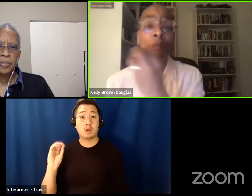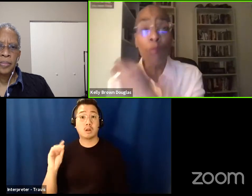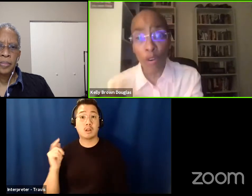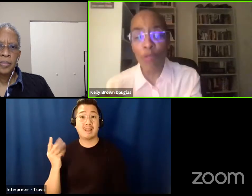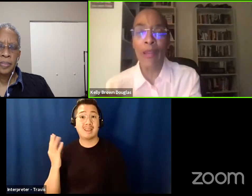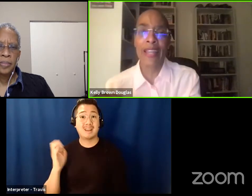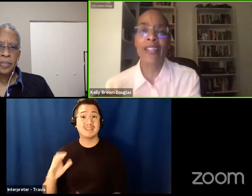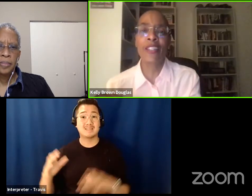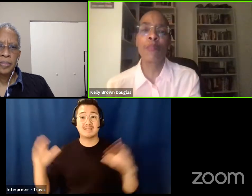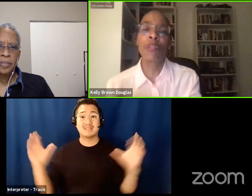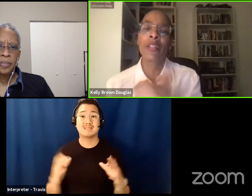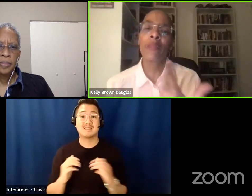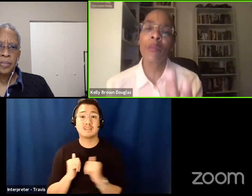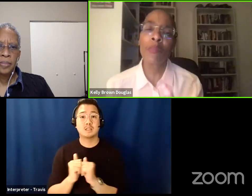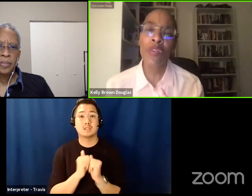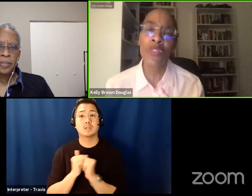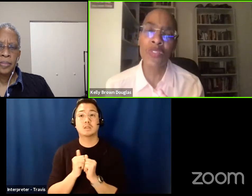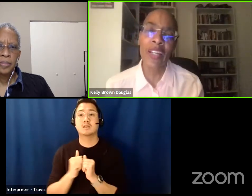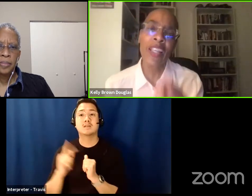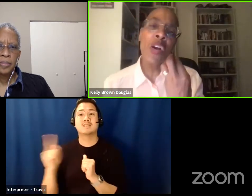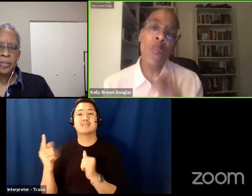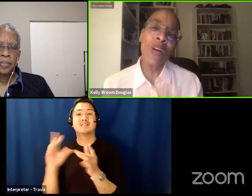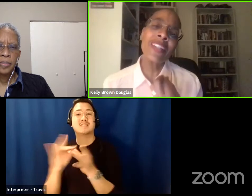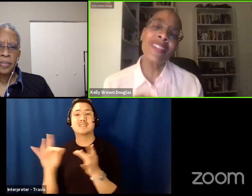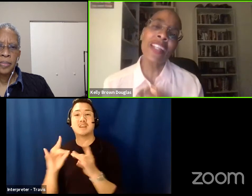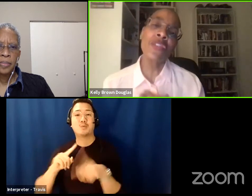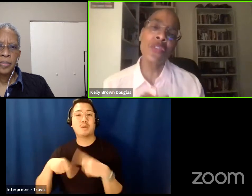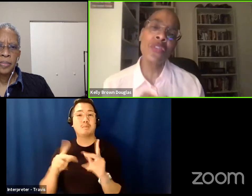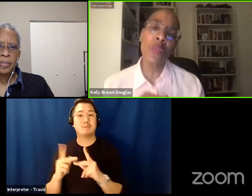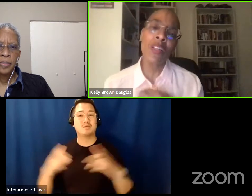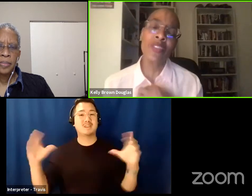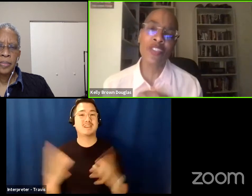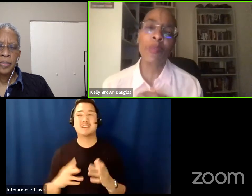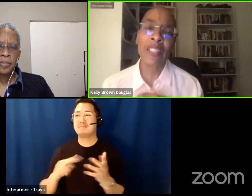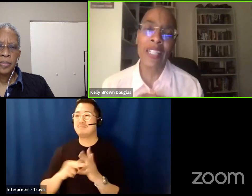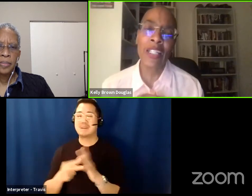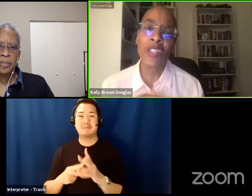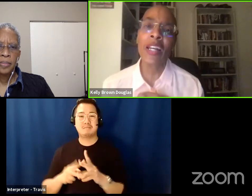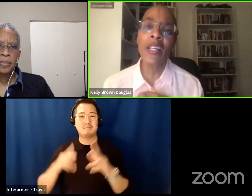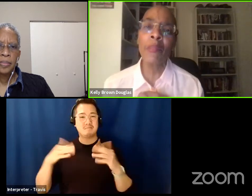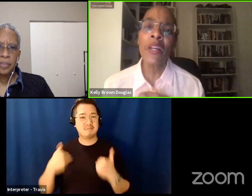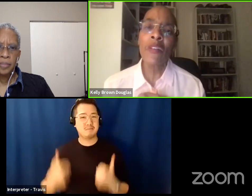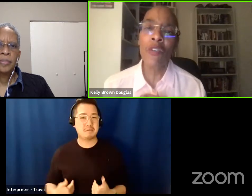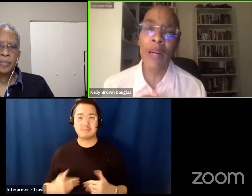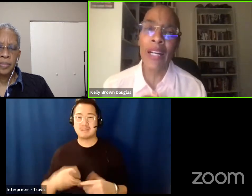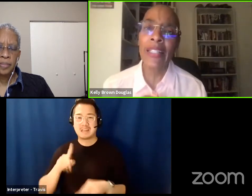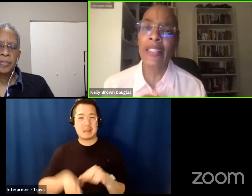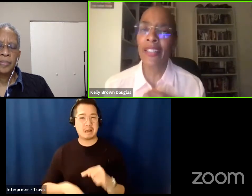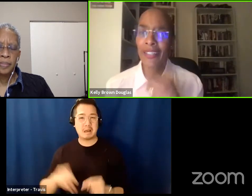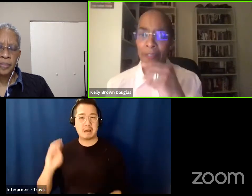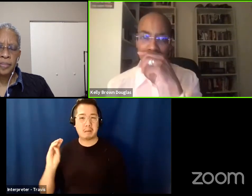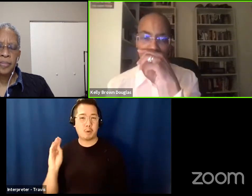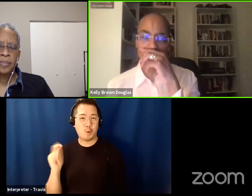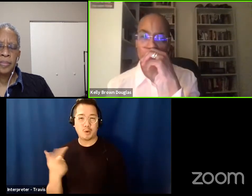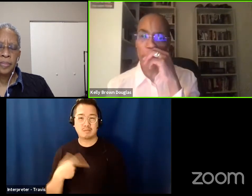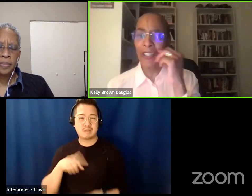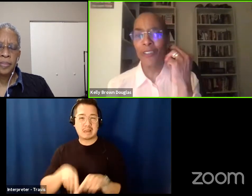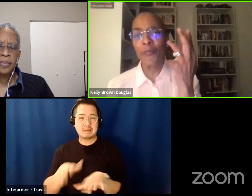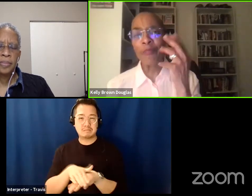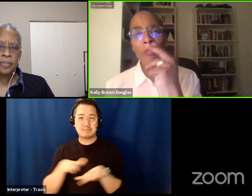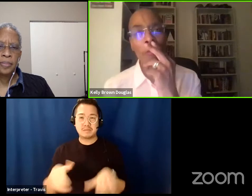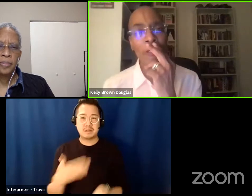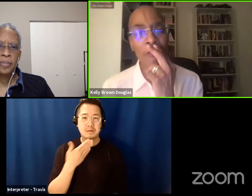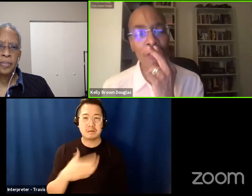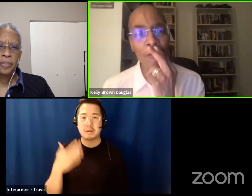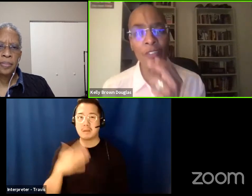moral. Moral man, as he put it, in an immoral society. What does that do to one's expectation? I am reminded, and you